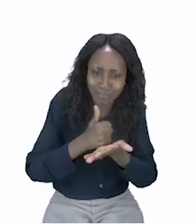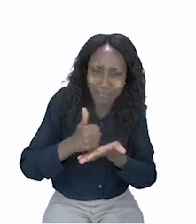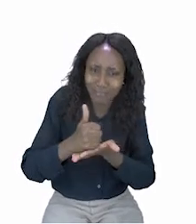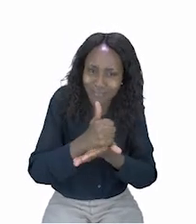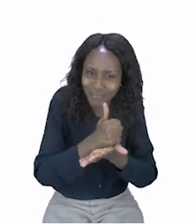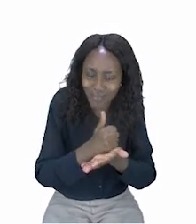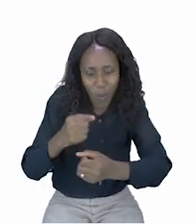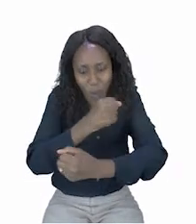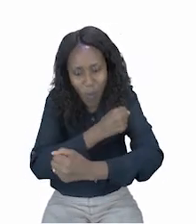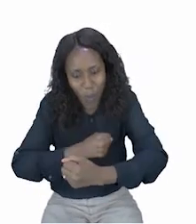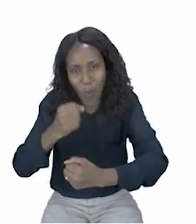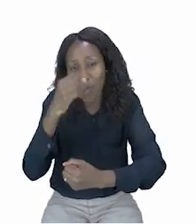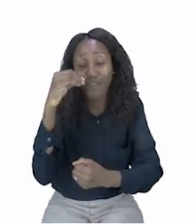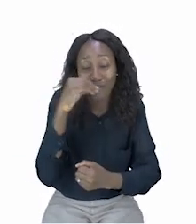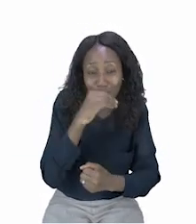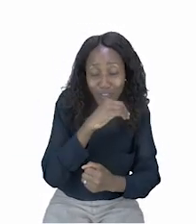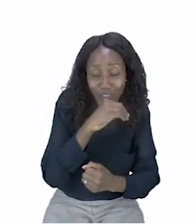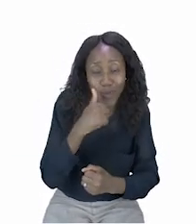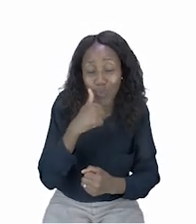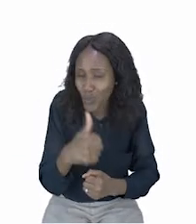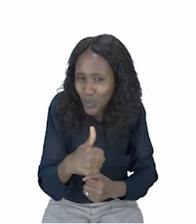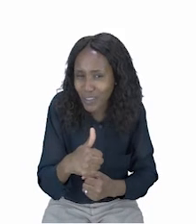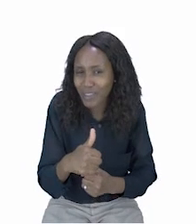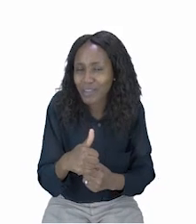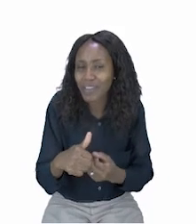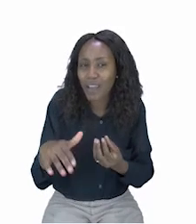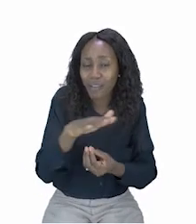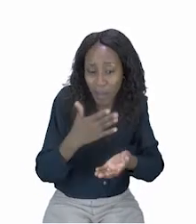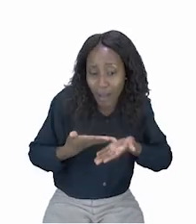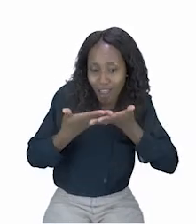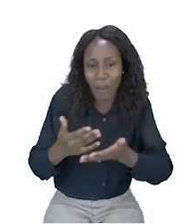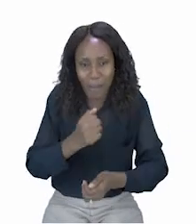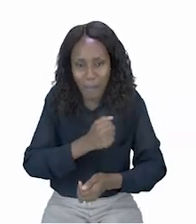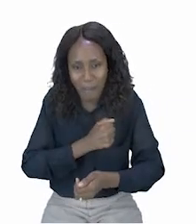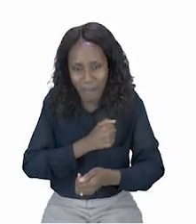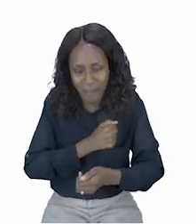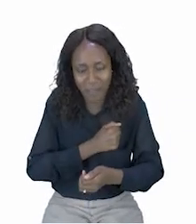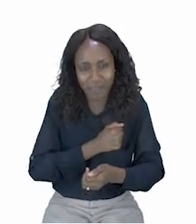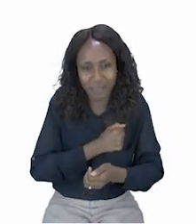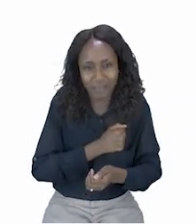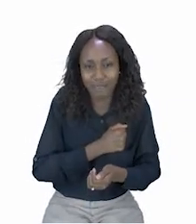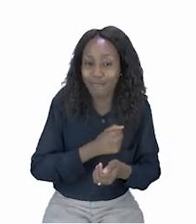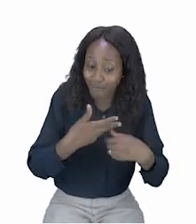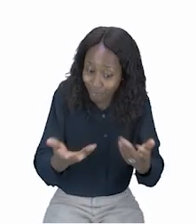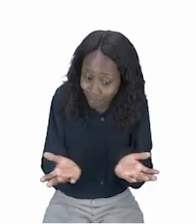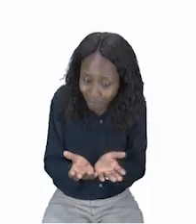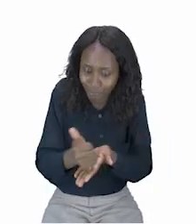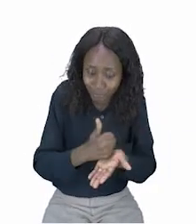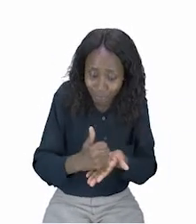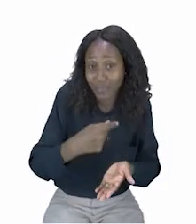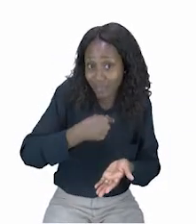cook the food. The whole family helps mother. I wash the dishes and make my own